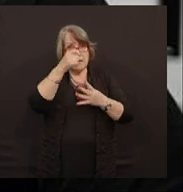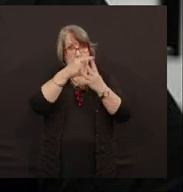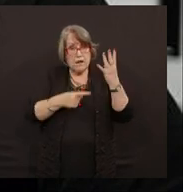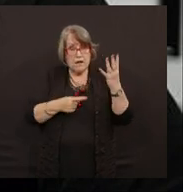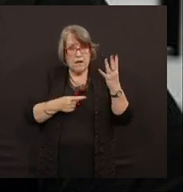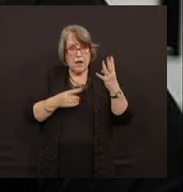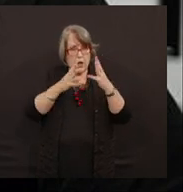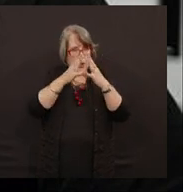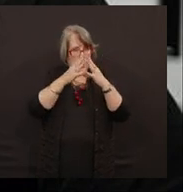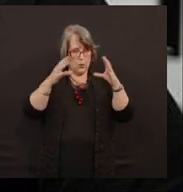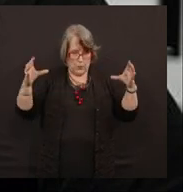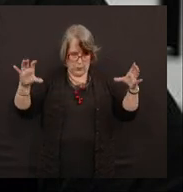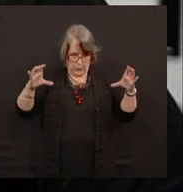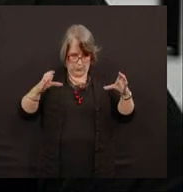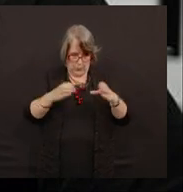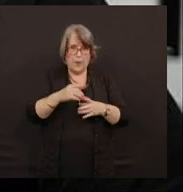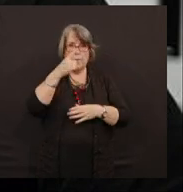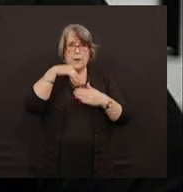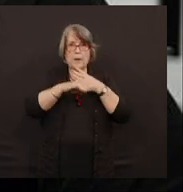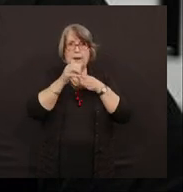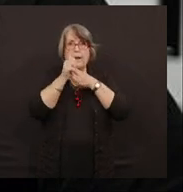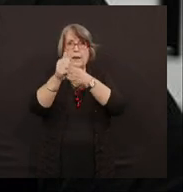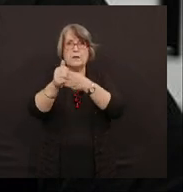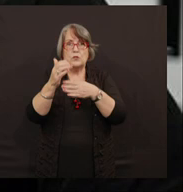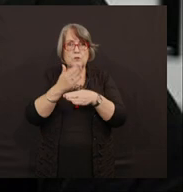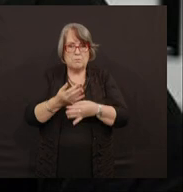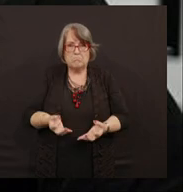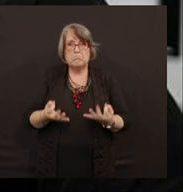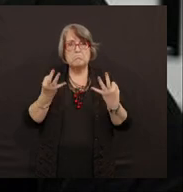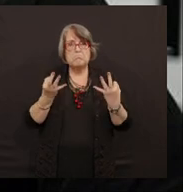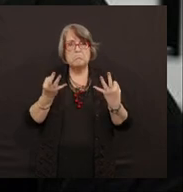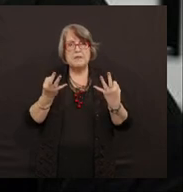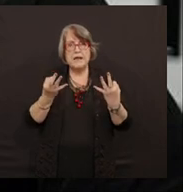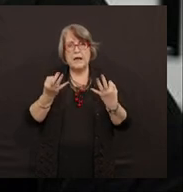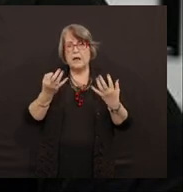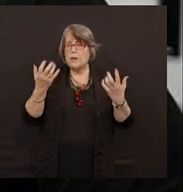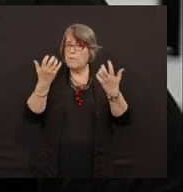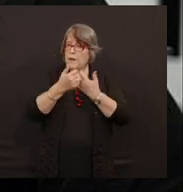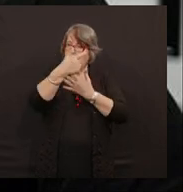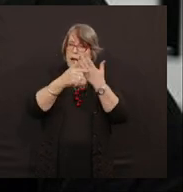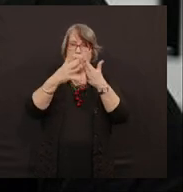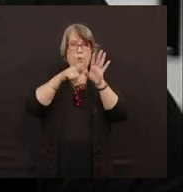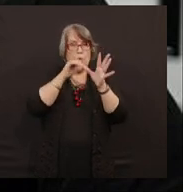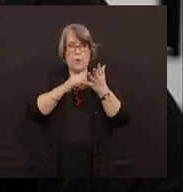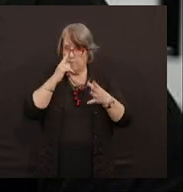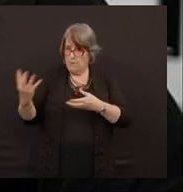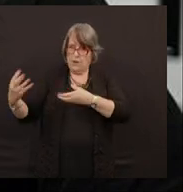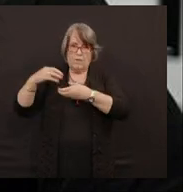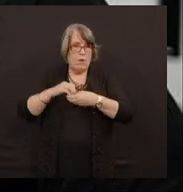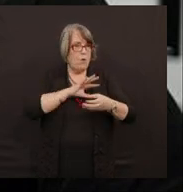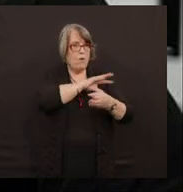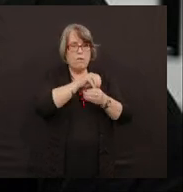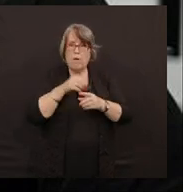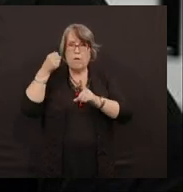are a vanishingly small proportion of people in leadership positions. There are so many other ways that people contribute through